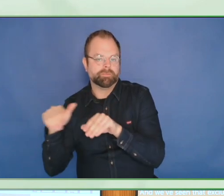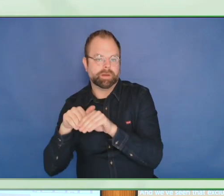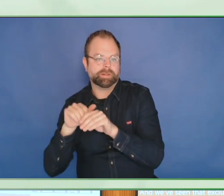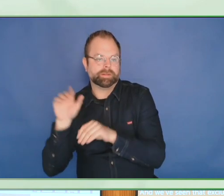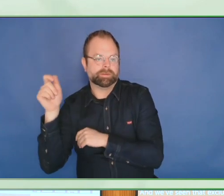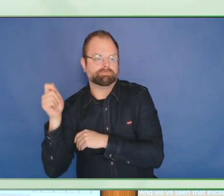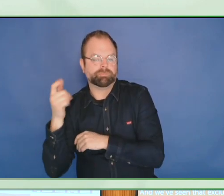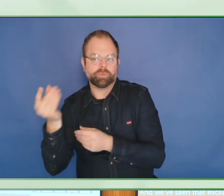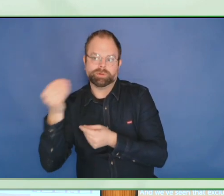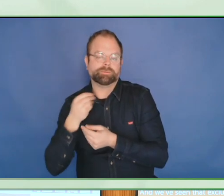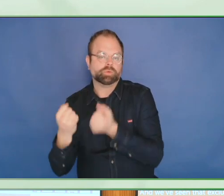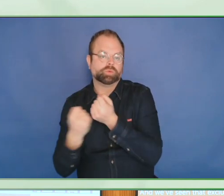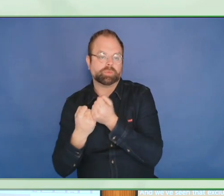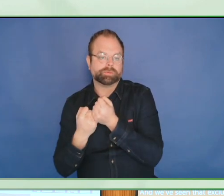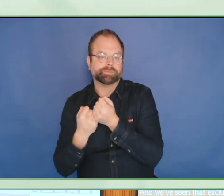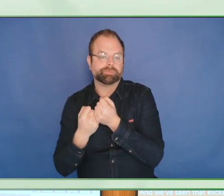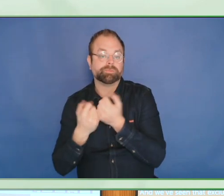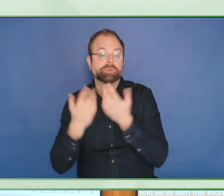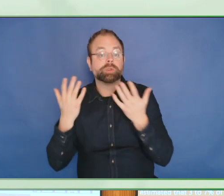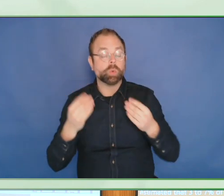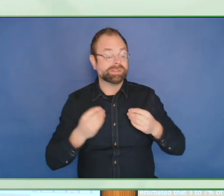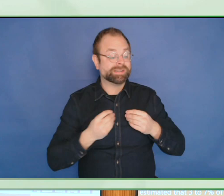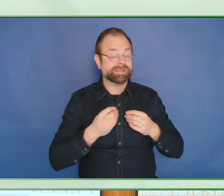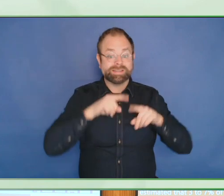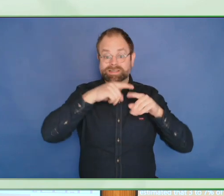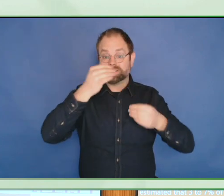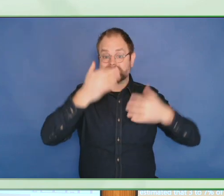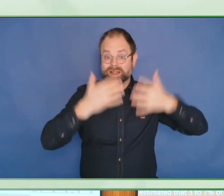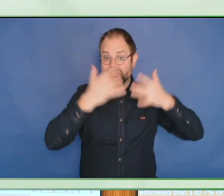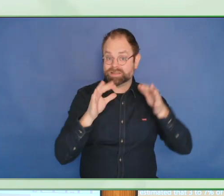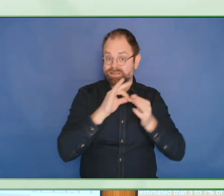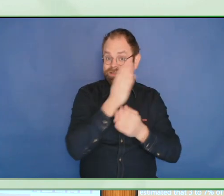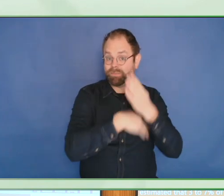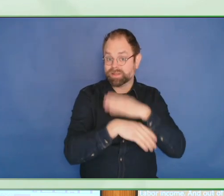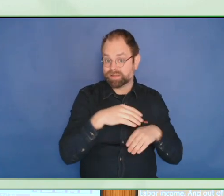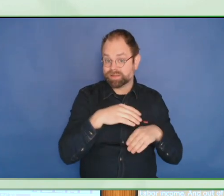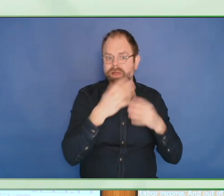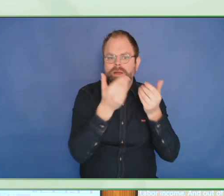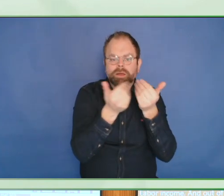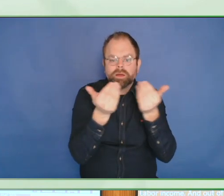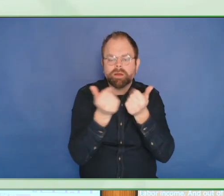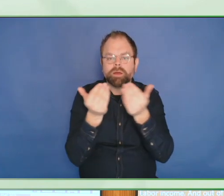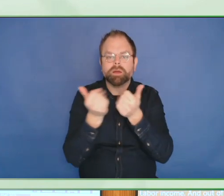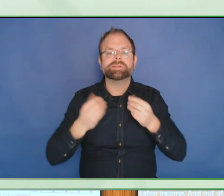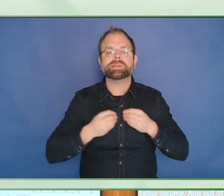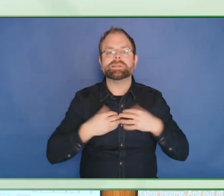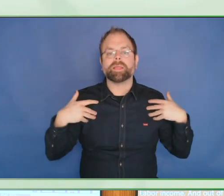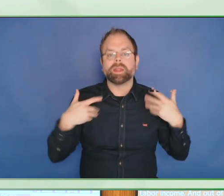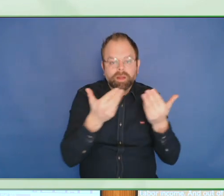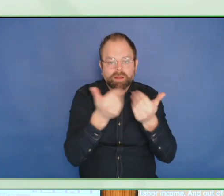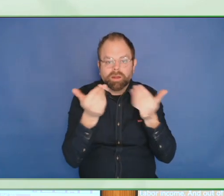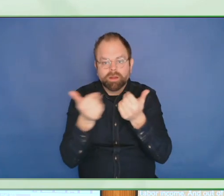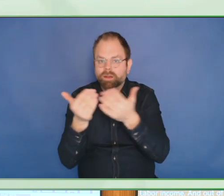only earn 18% of labor income. And out of that 36% of the workforce, only 30% of women are women